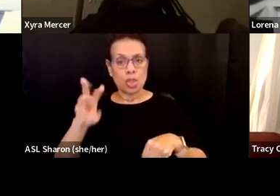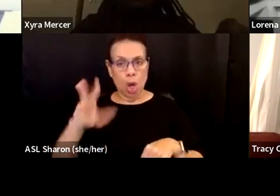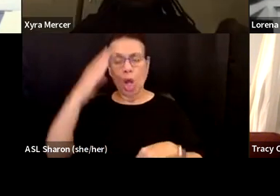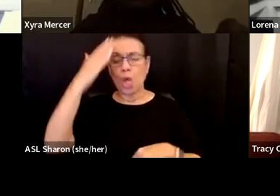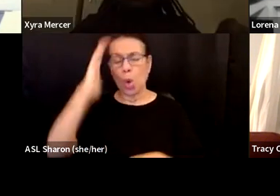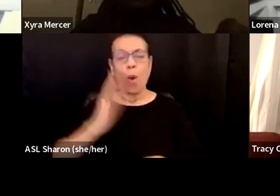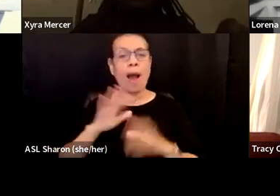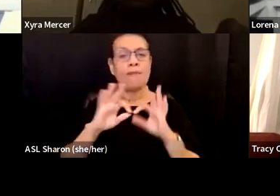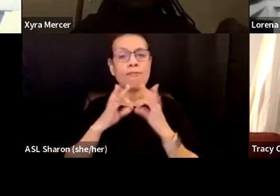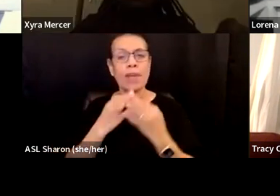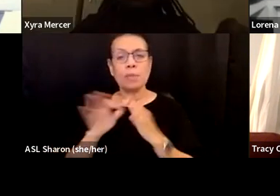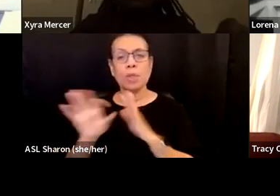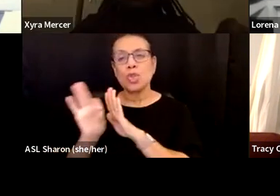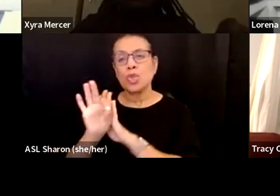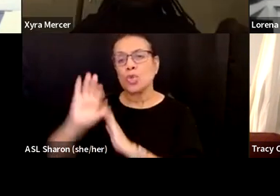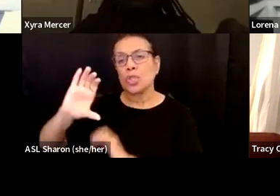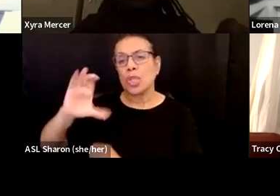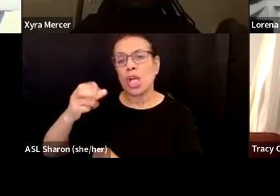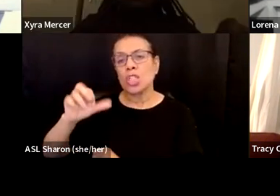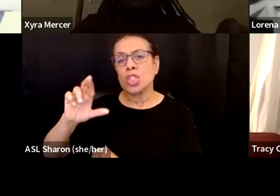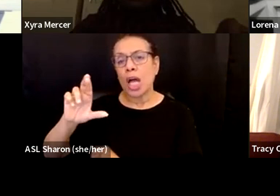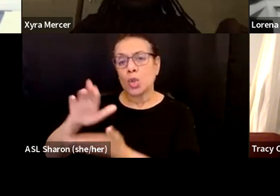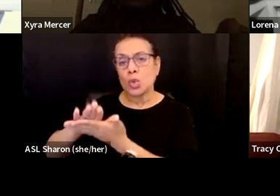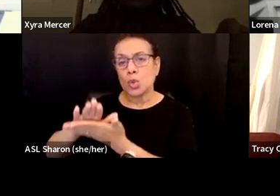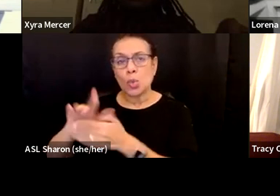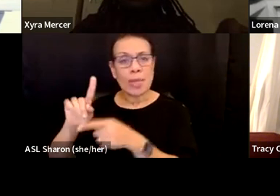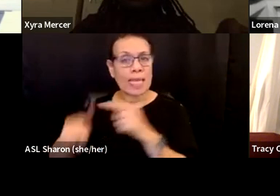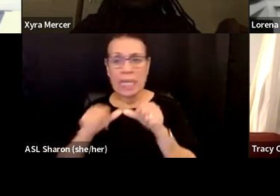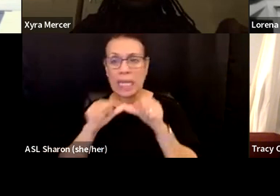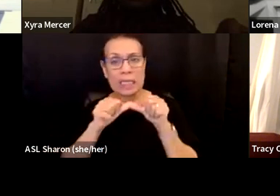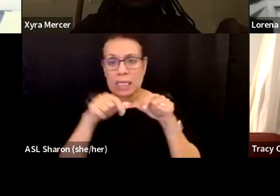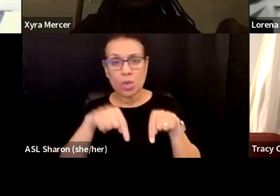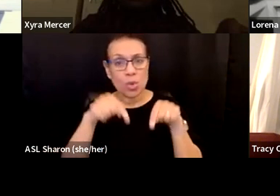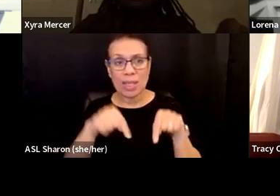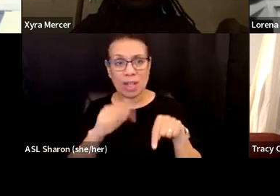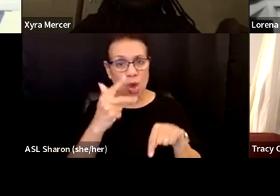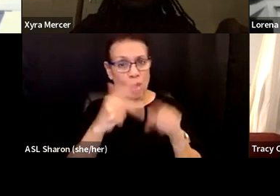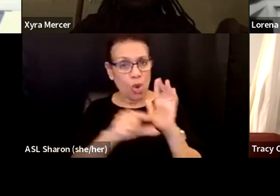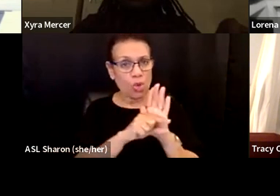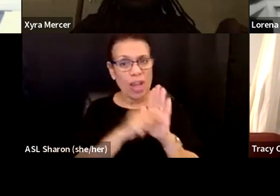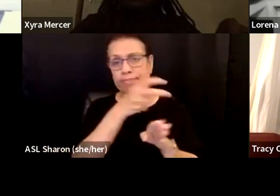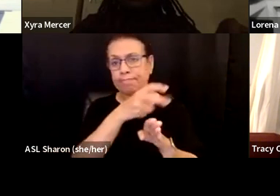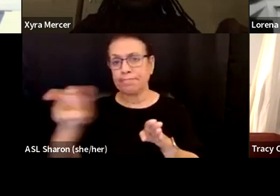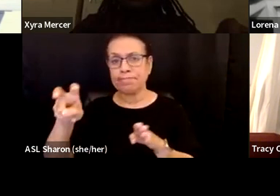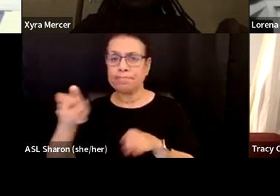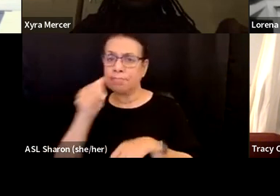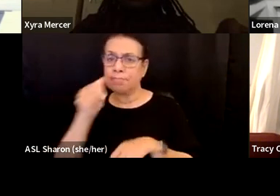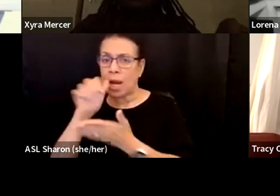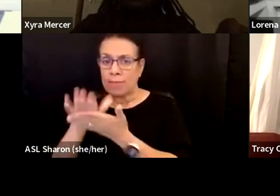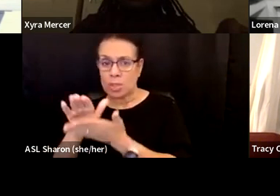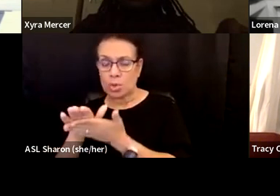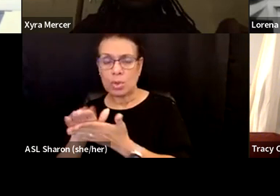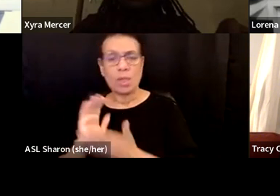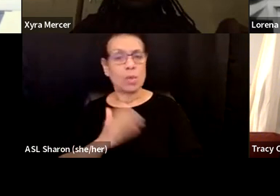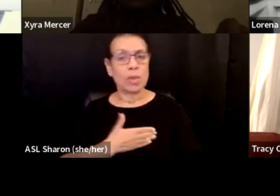often choose charters or private schools when they learn they can't continue at the shaw past third grade in our meeting with the chief financial